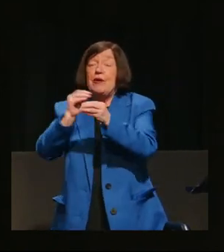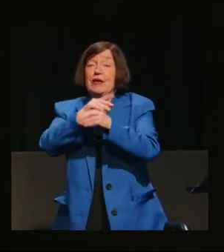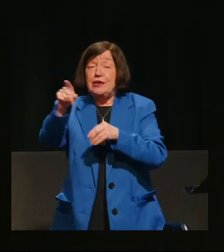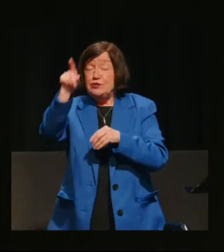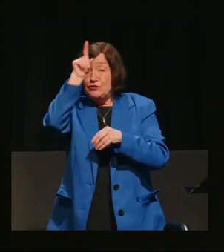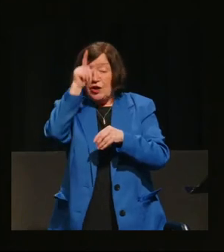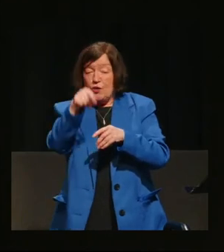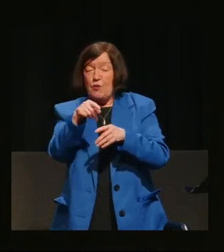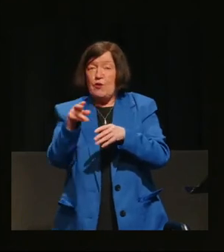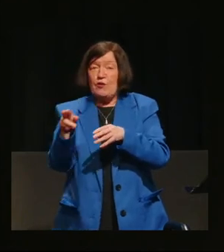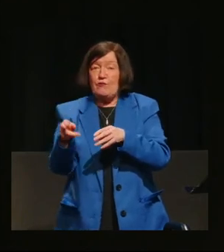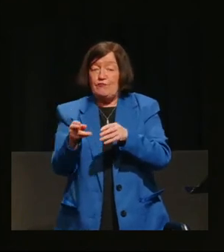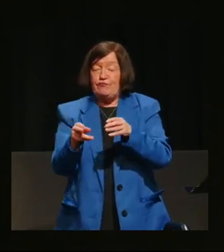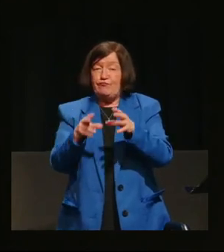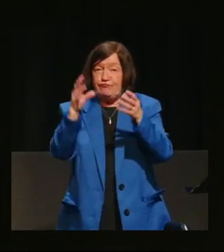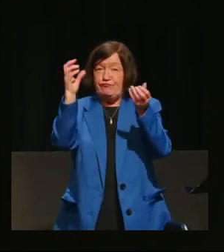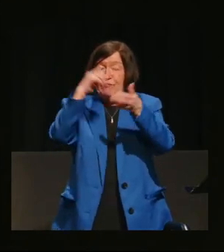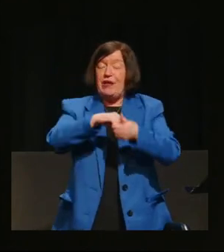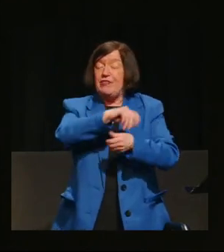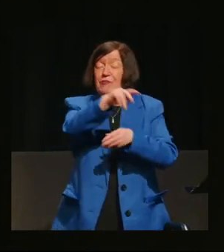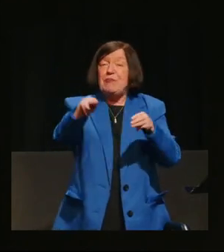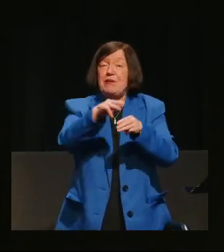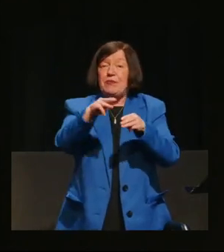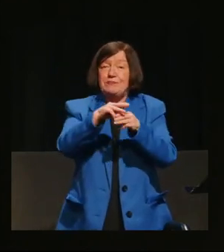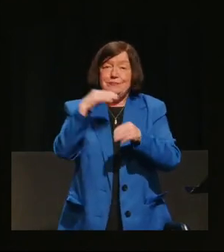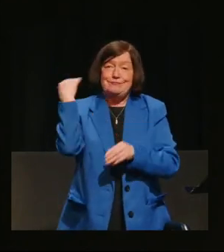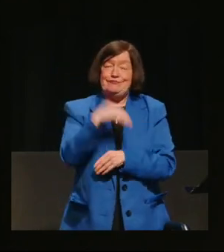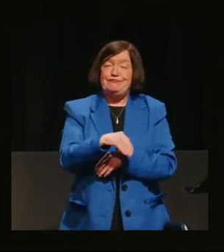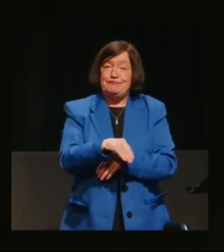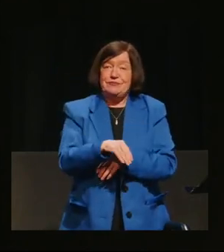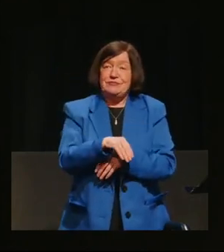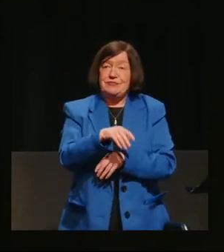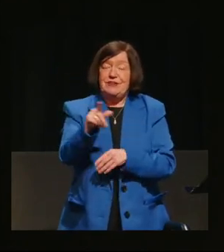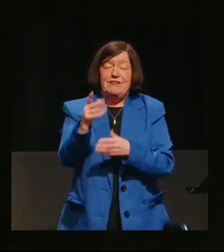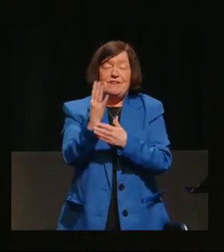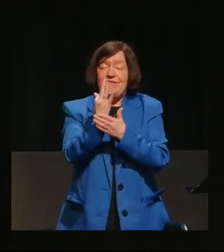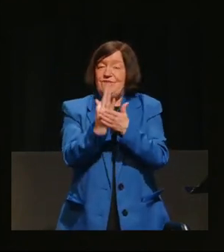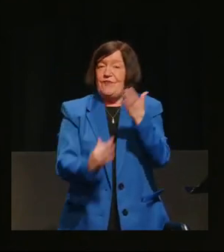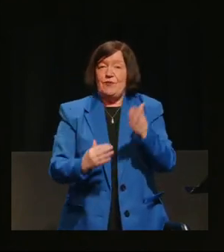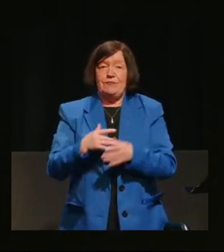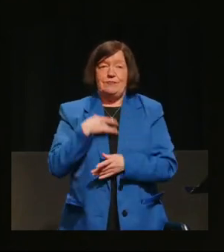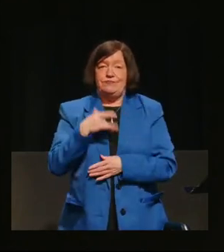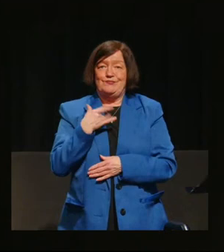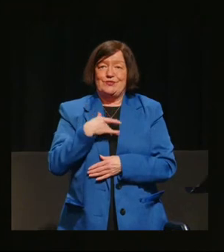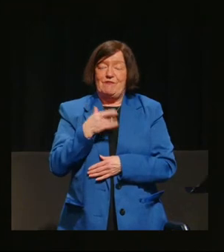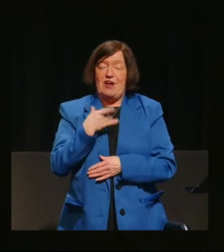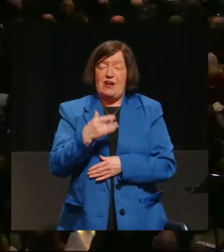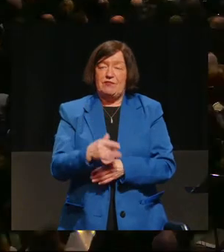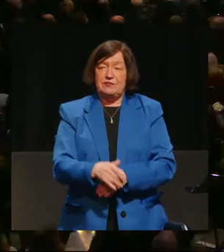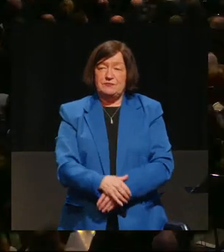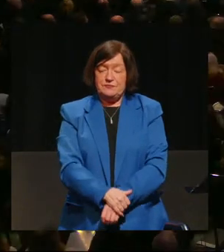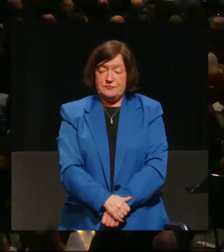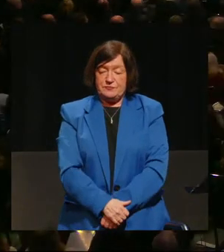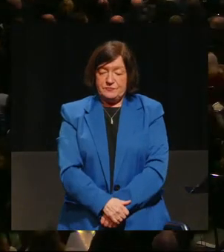were razed and their populations murdered. There were few survivors.